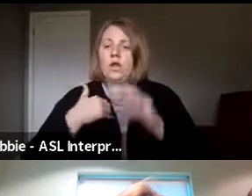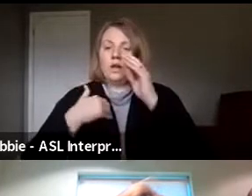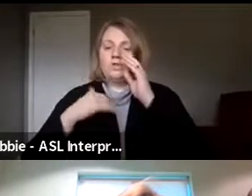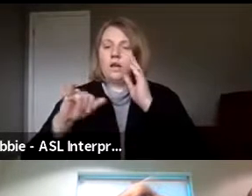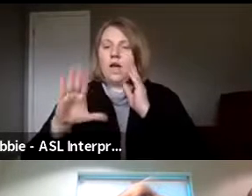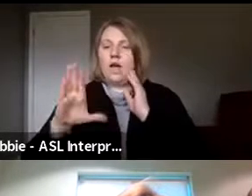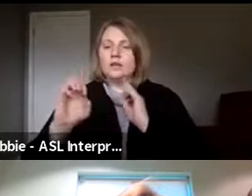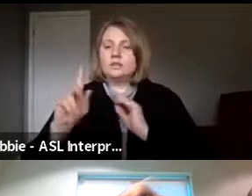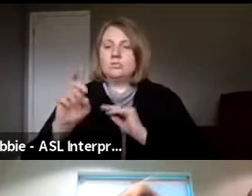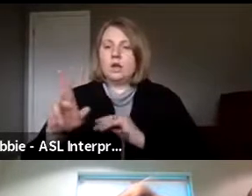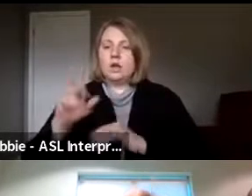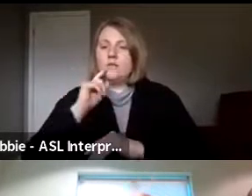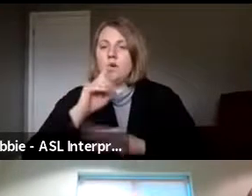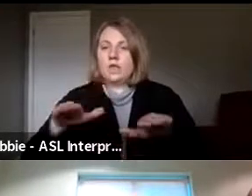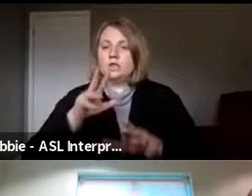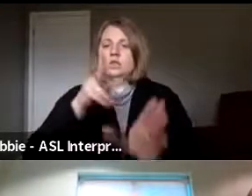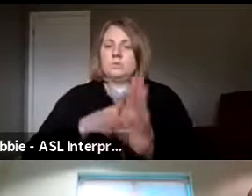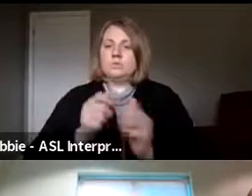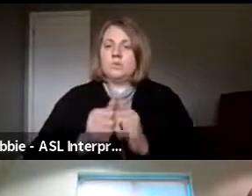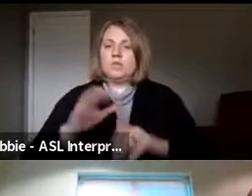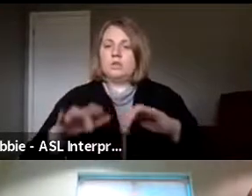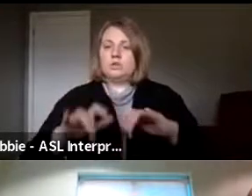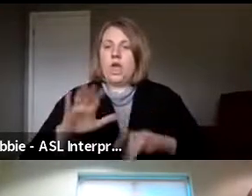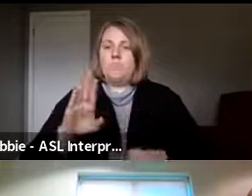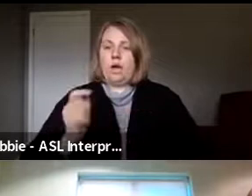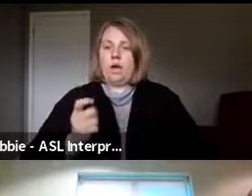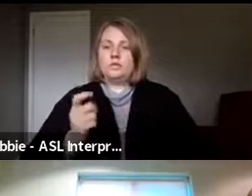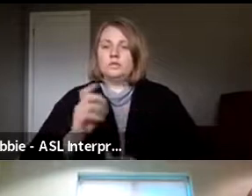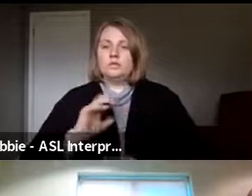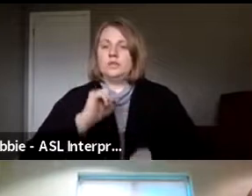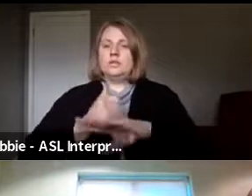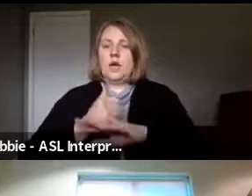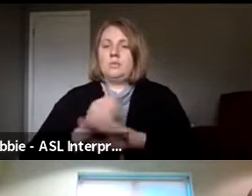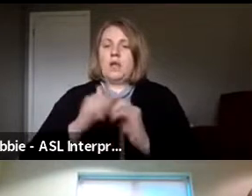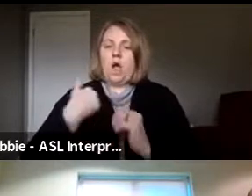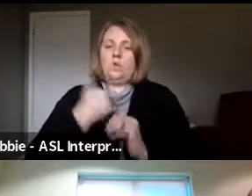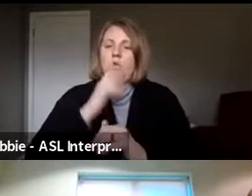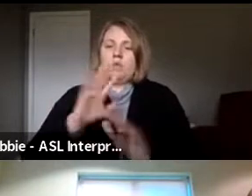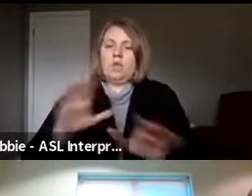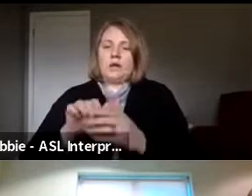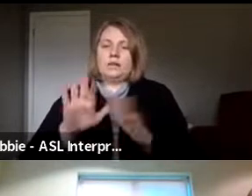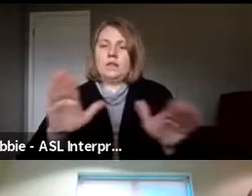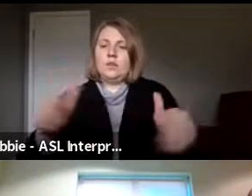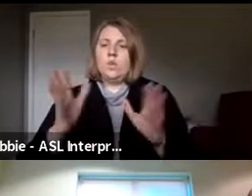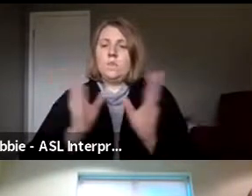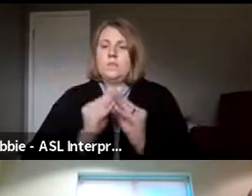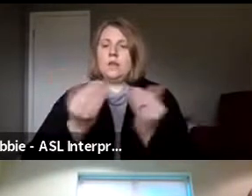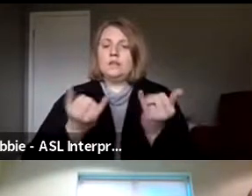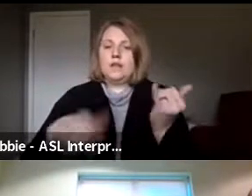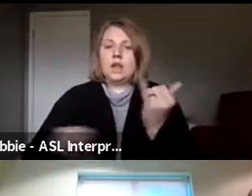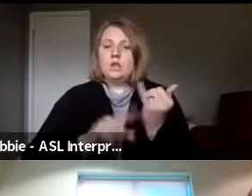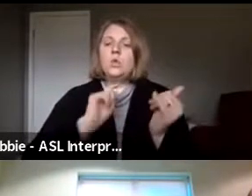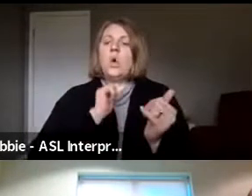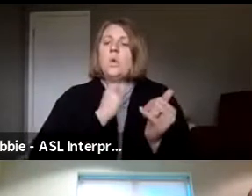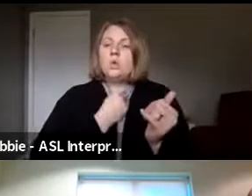via chat so they can get used to it. It establishes kind of the social norms for how we're going to act in this room. So today you are all